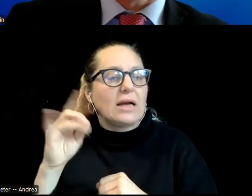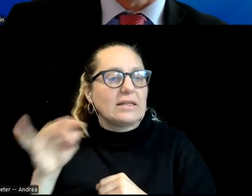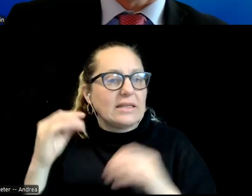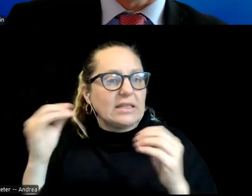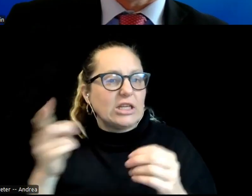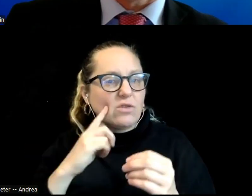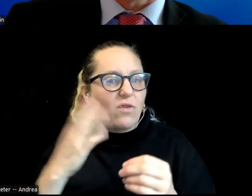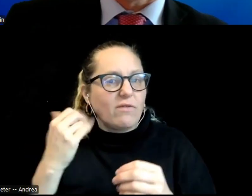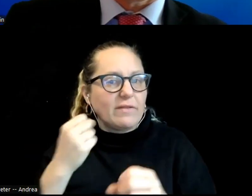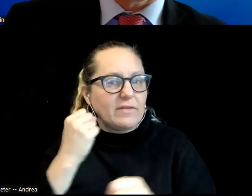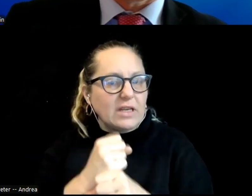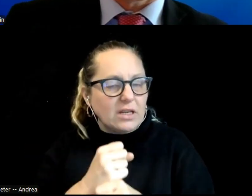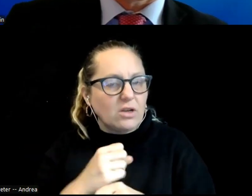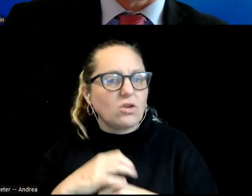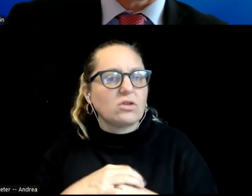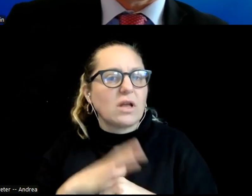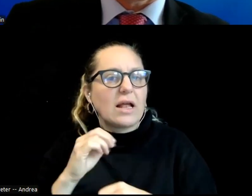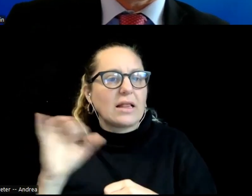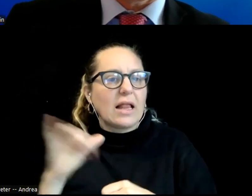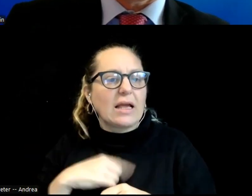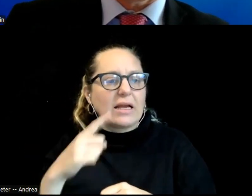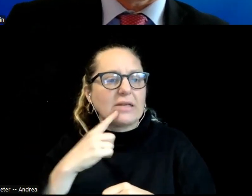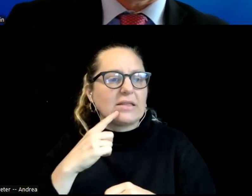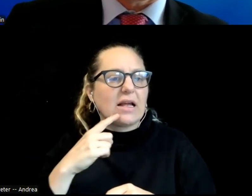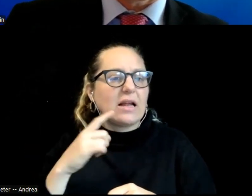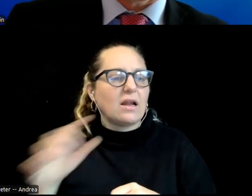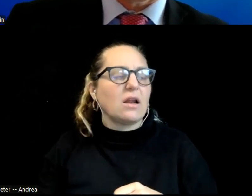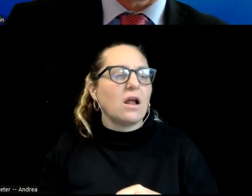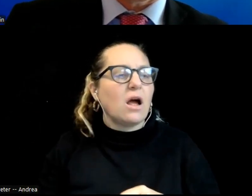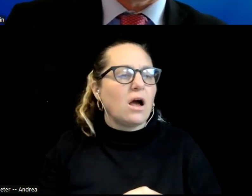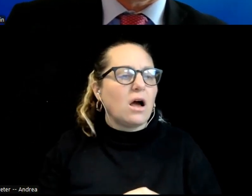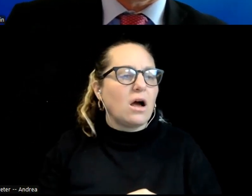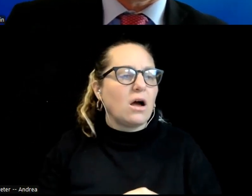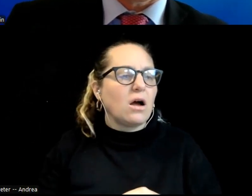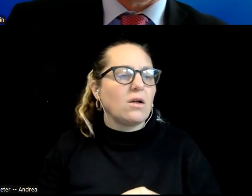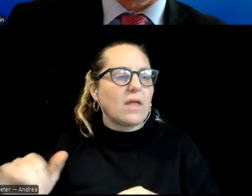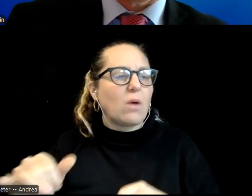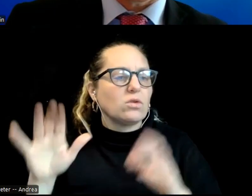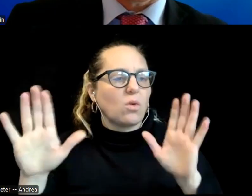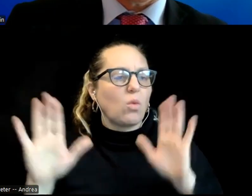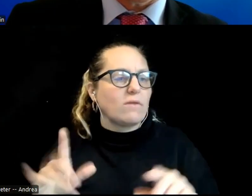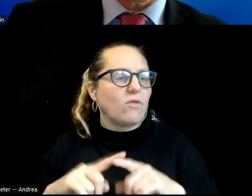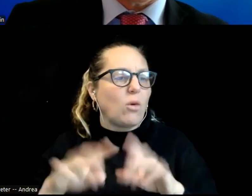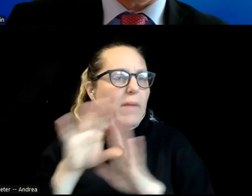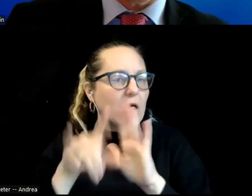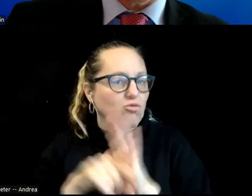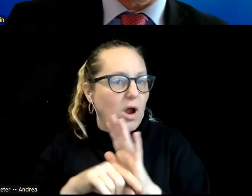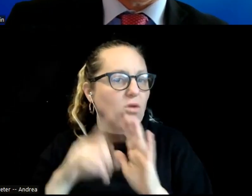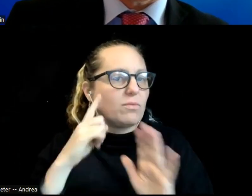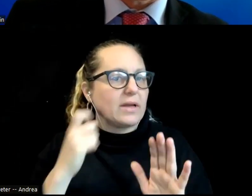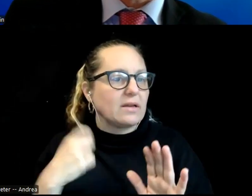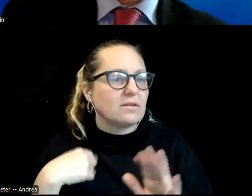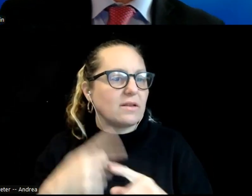about 15 years. And like I said, I think it's was a wonderful background because I was then able to move to a